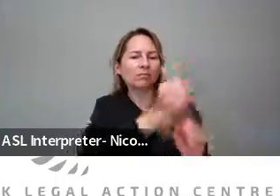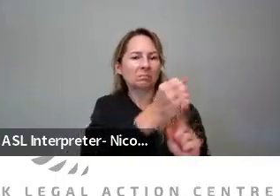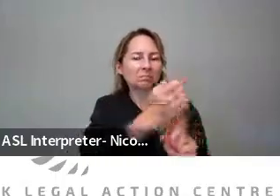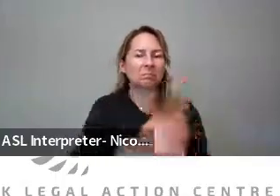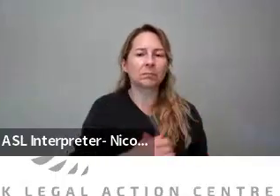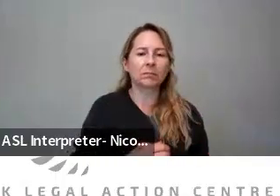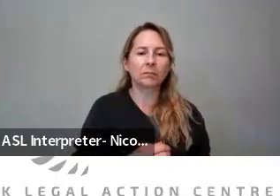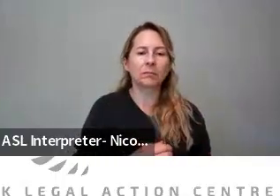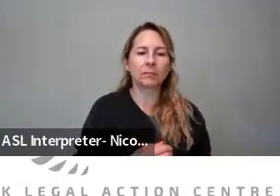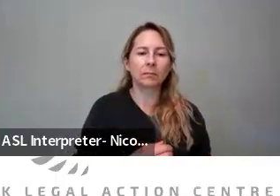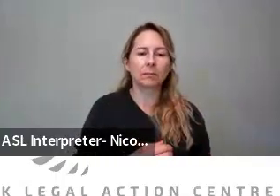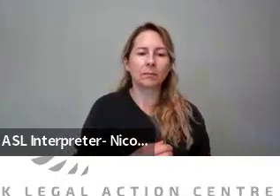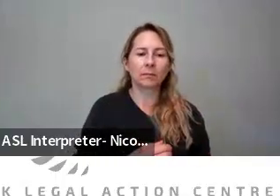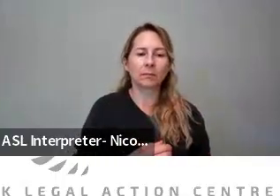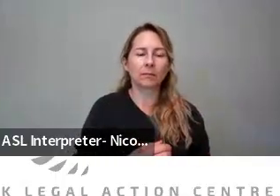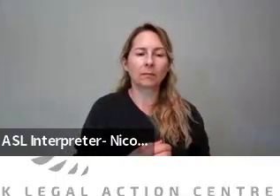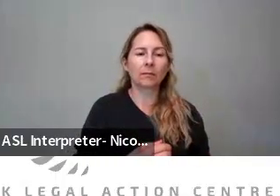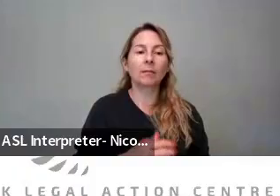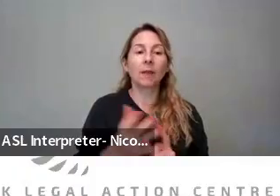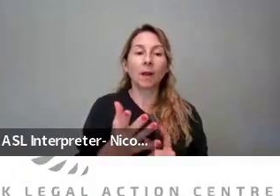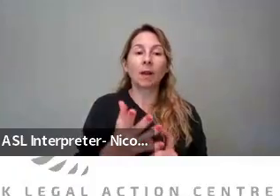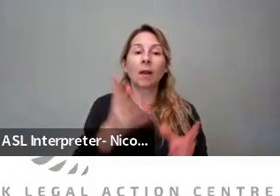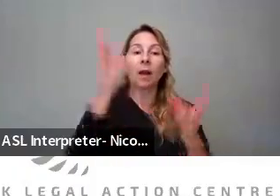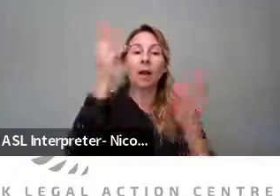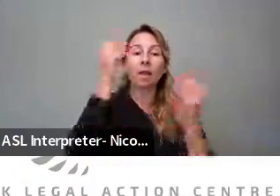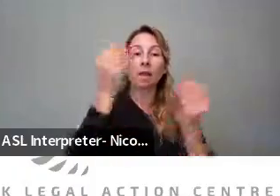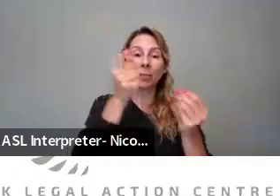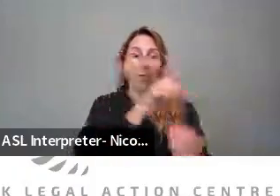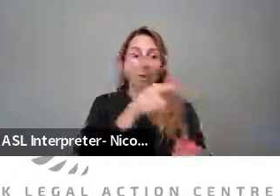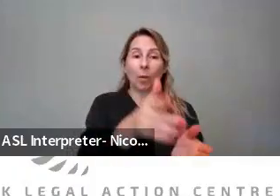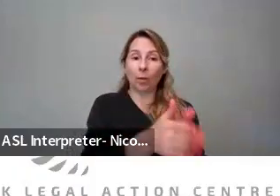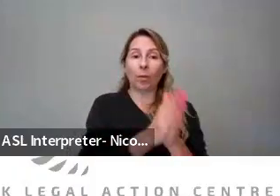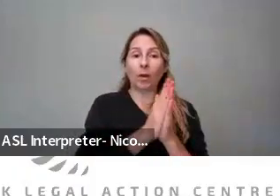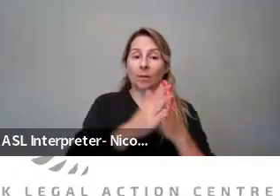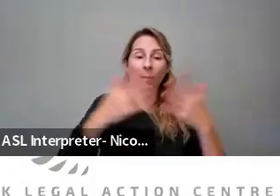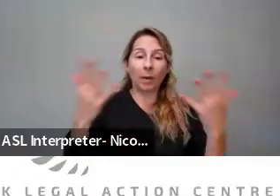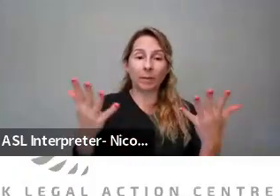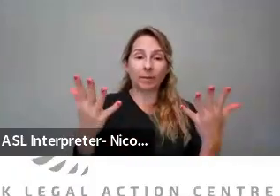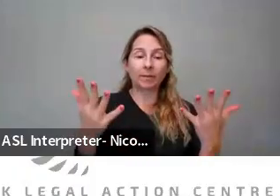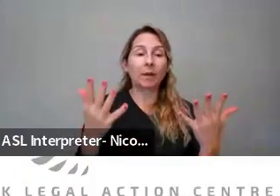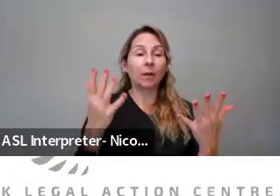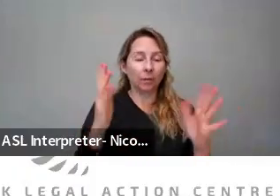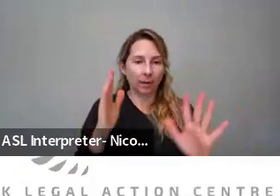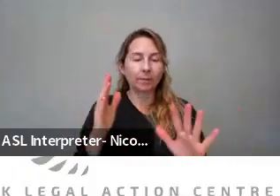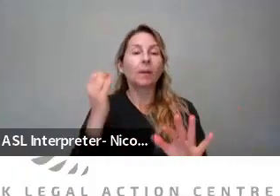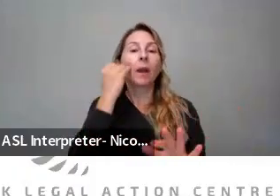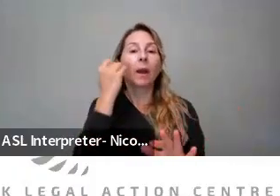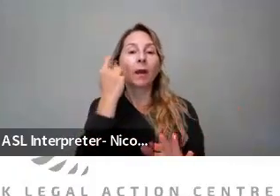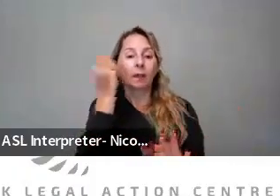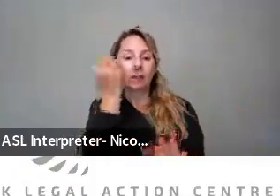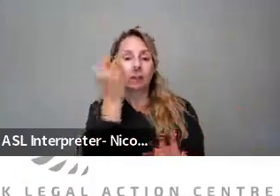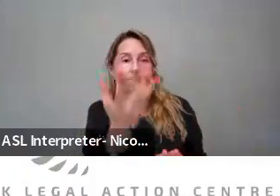and then what information can the landlord request? So now that I have indicated what the